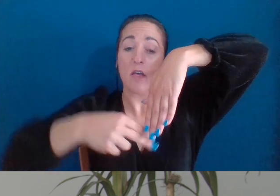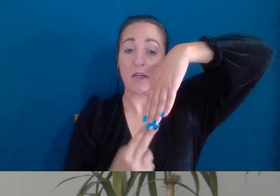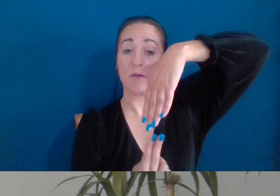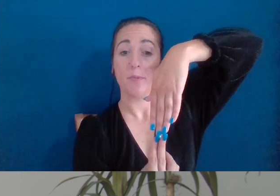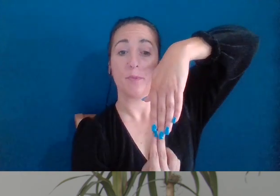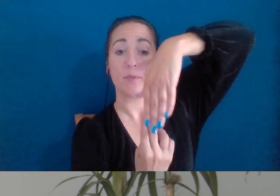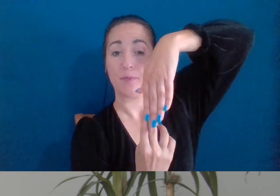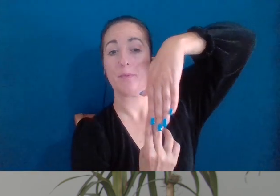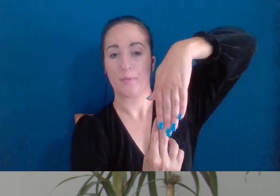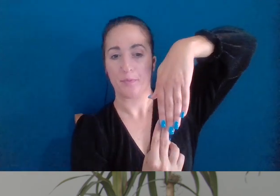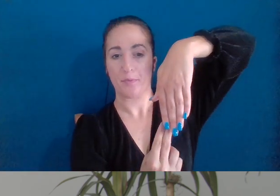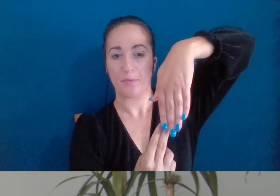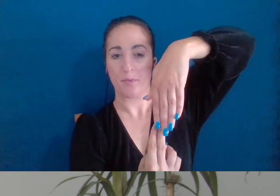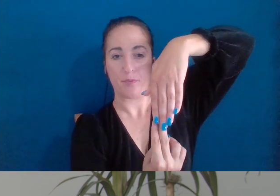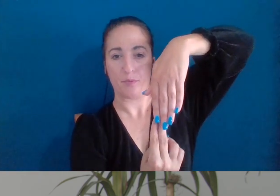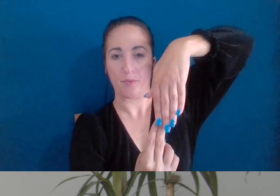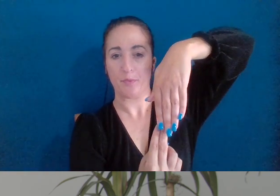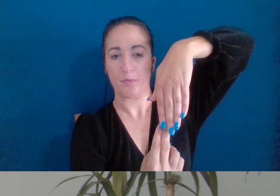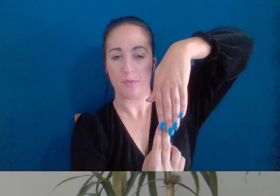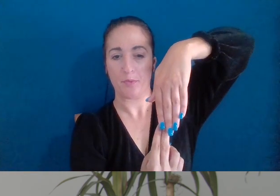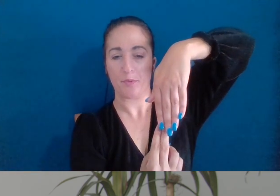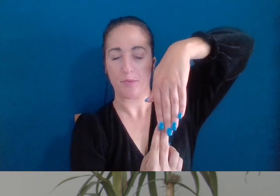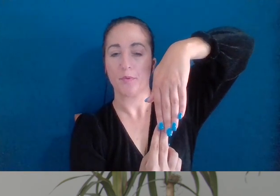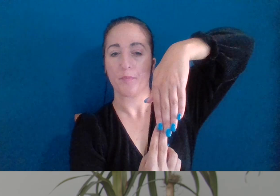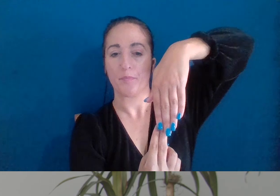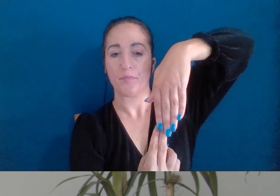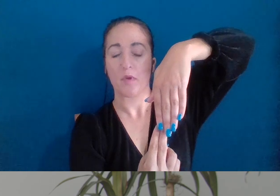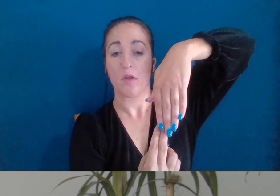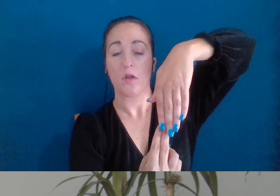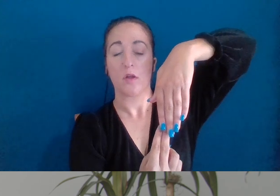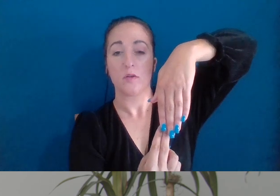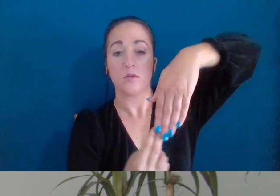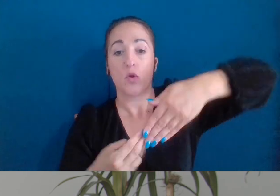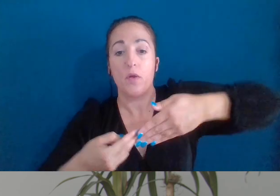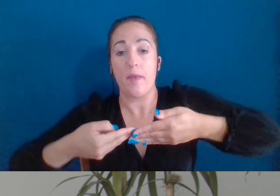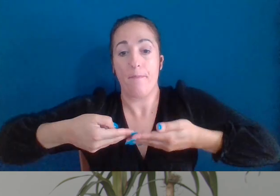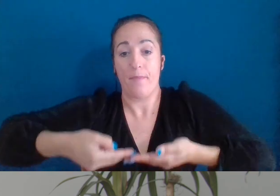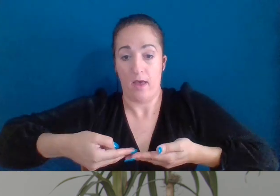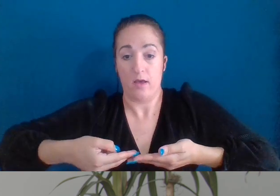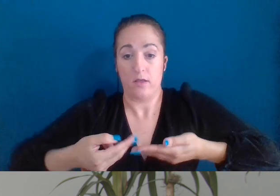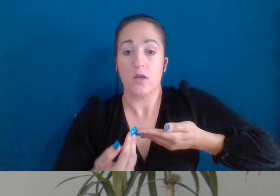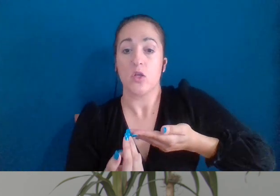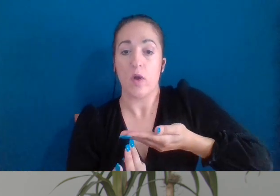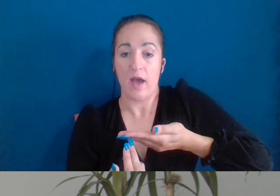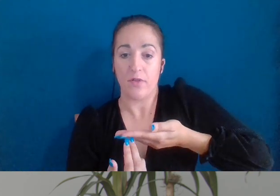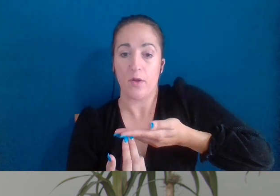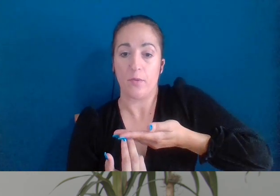like I have this pointy bit coming out the back side, and I'm just gonna put the